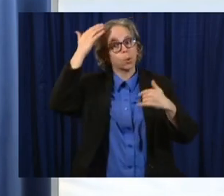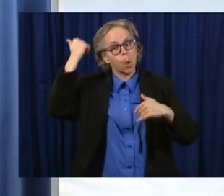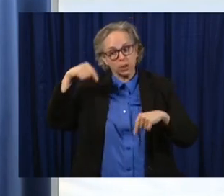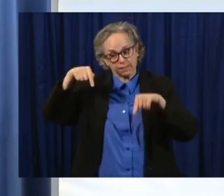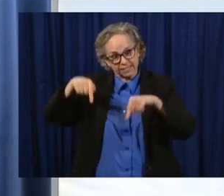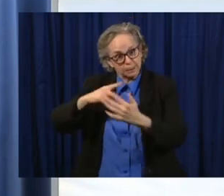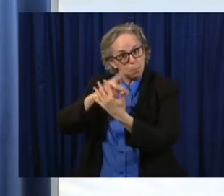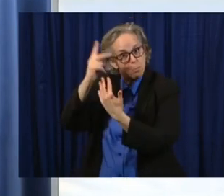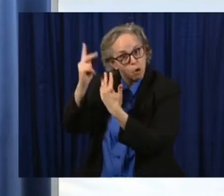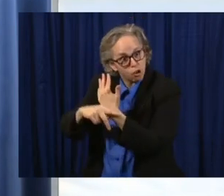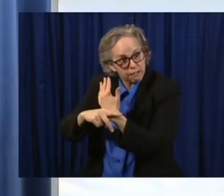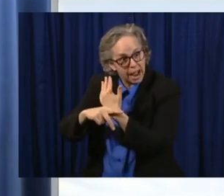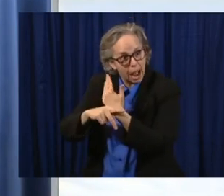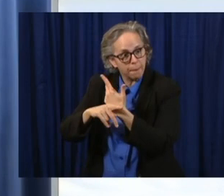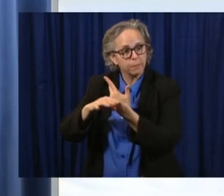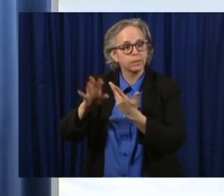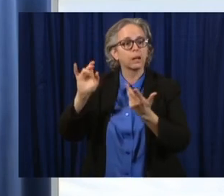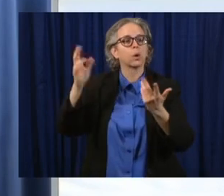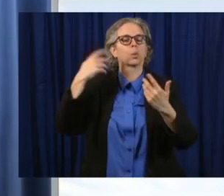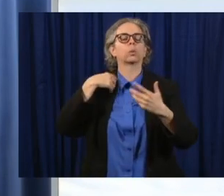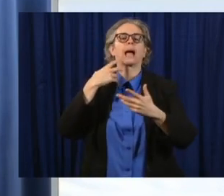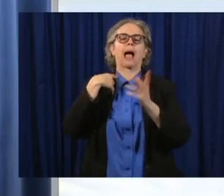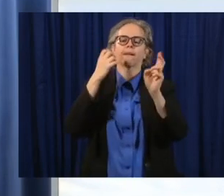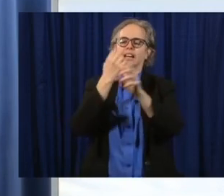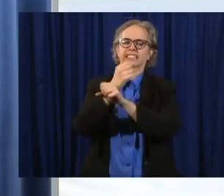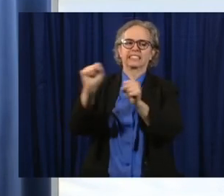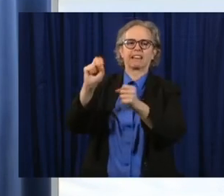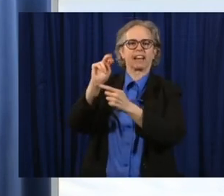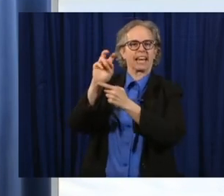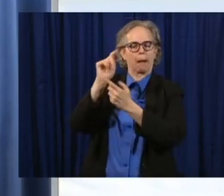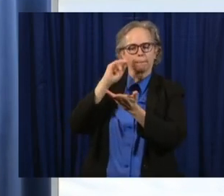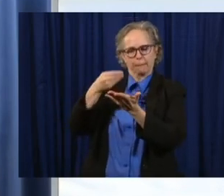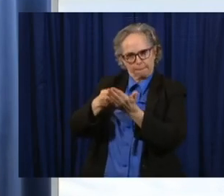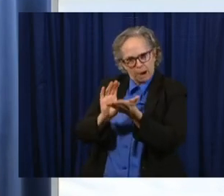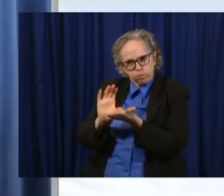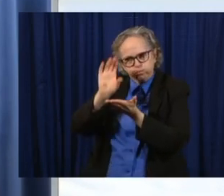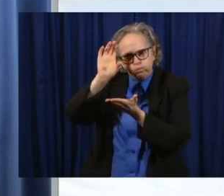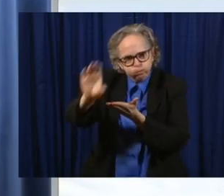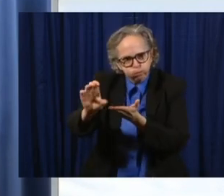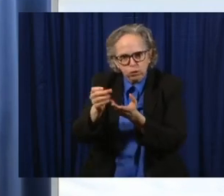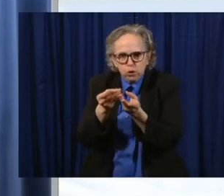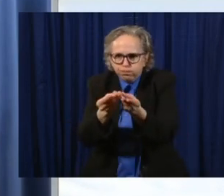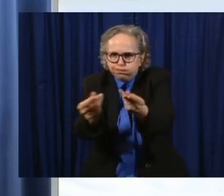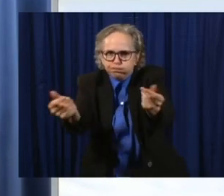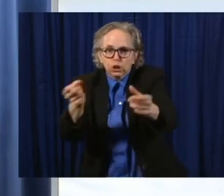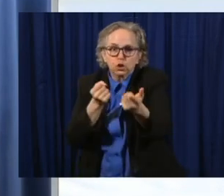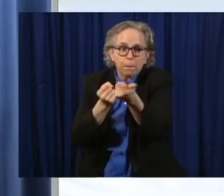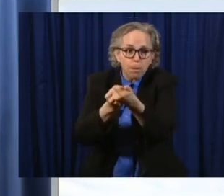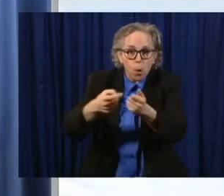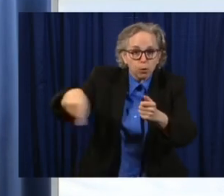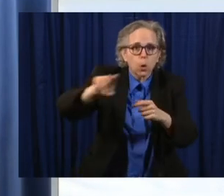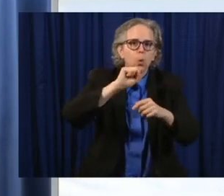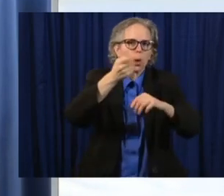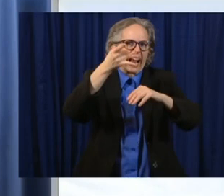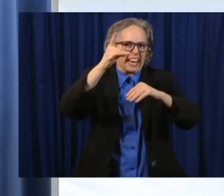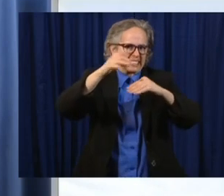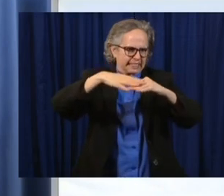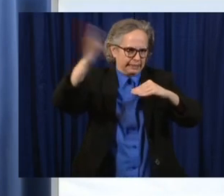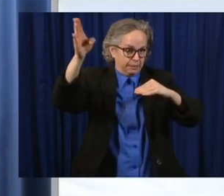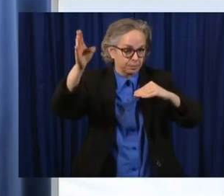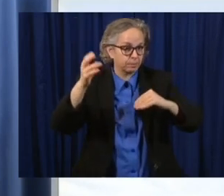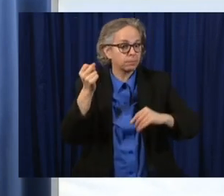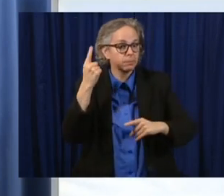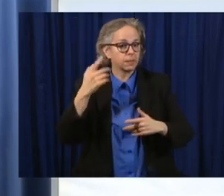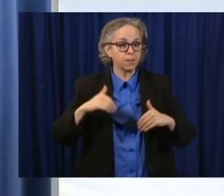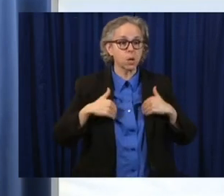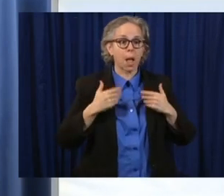net during these very difficult times. We're also making this option available for the young people in our Bridges program, which